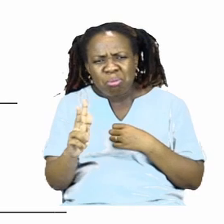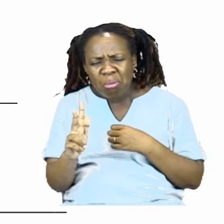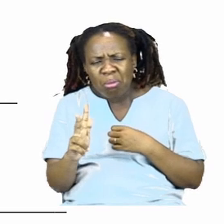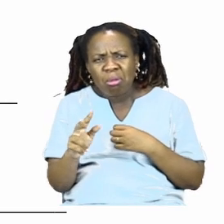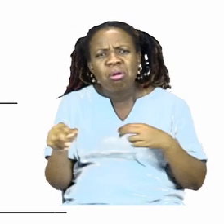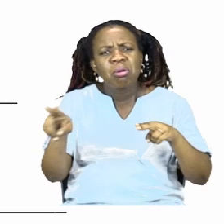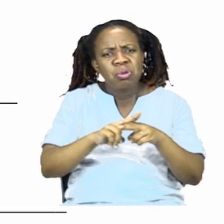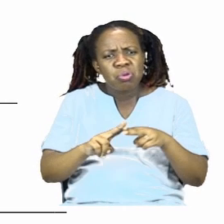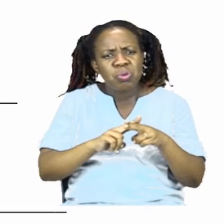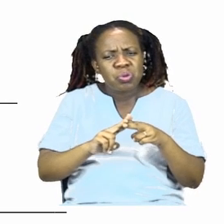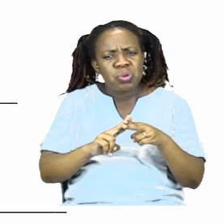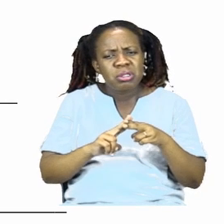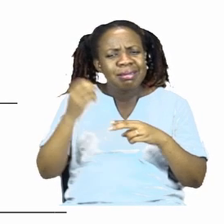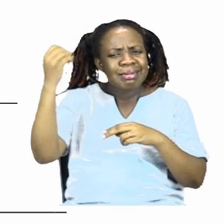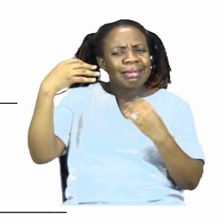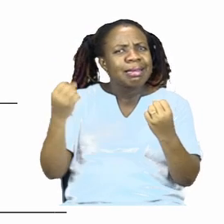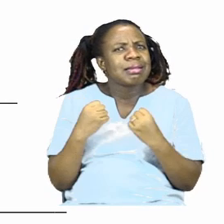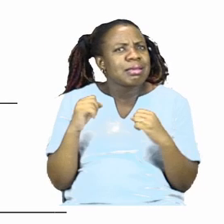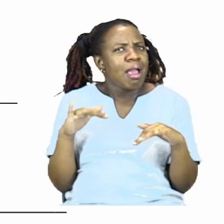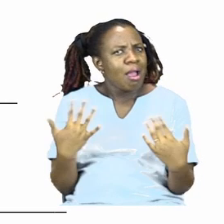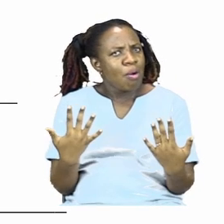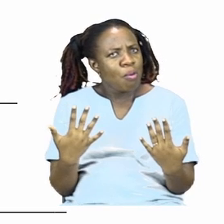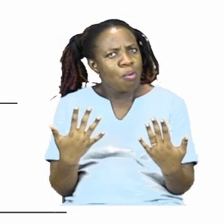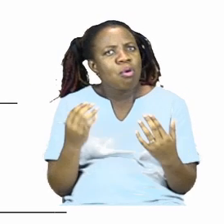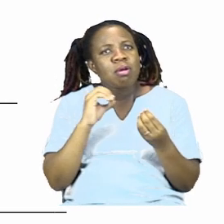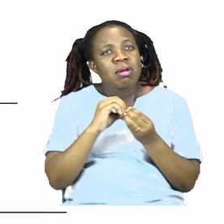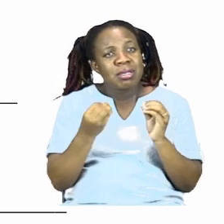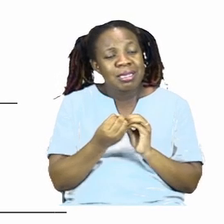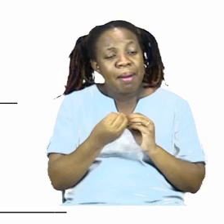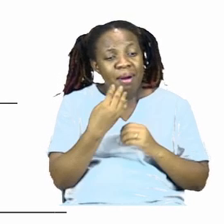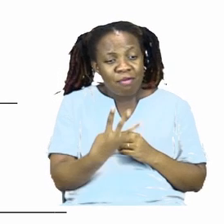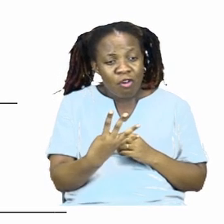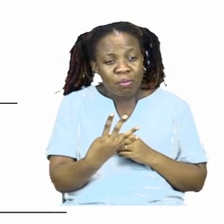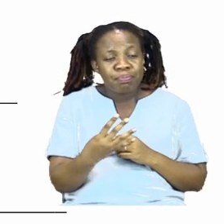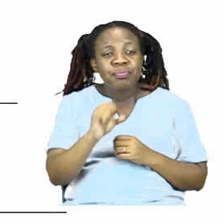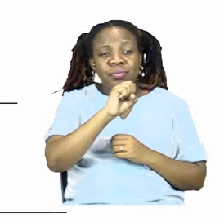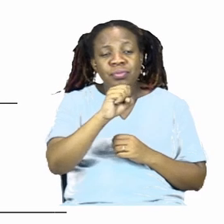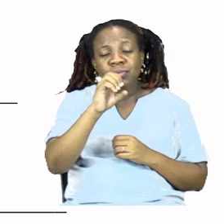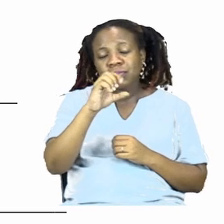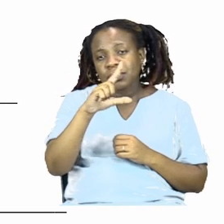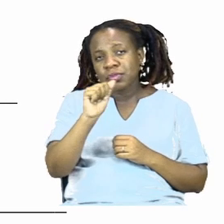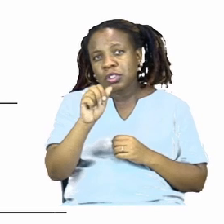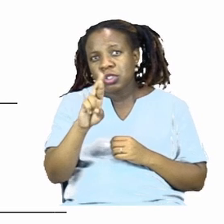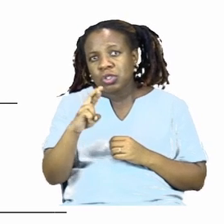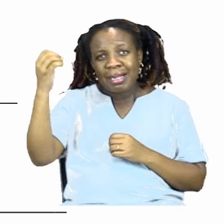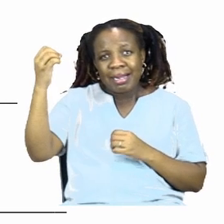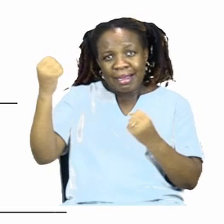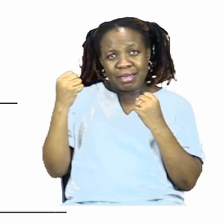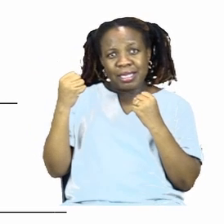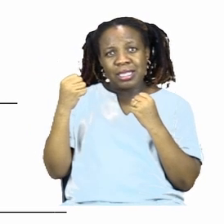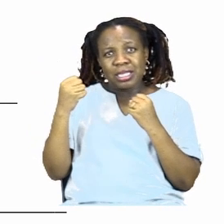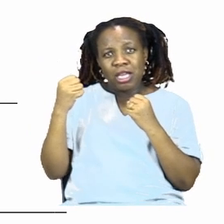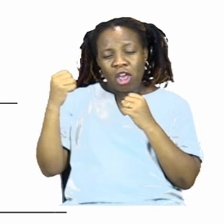the sun? And number 4. How does solar energy travel to Earth? Now,